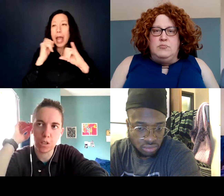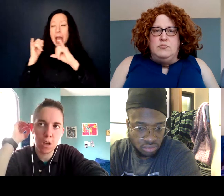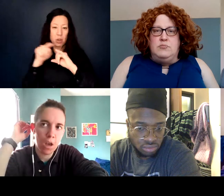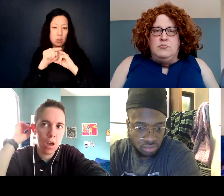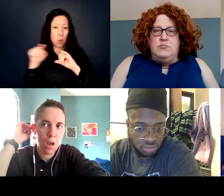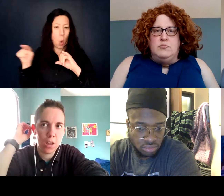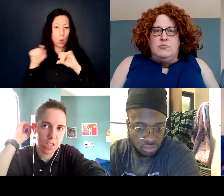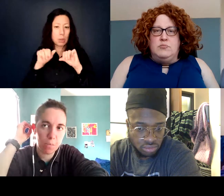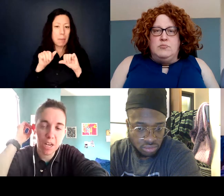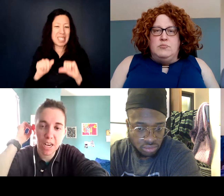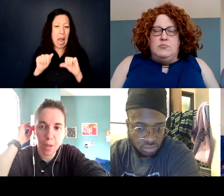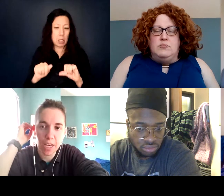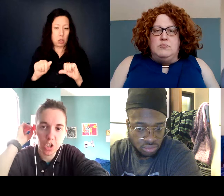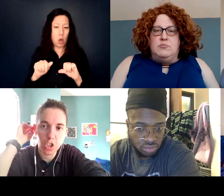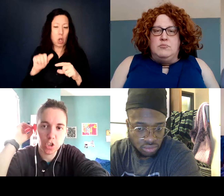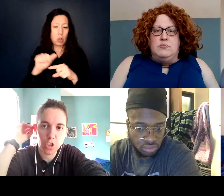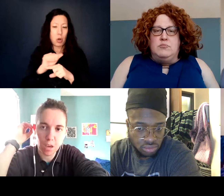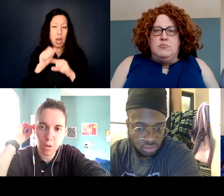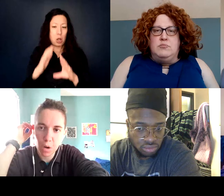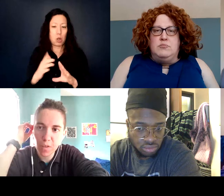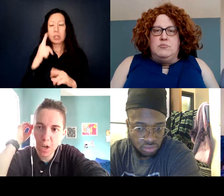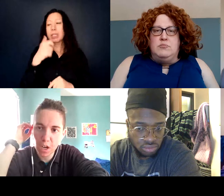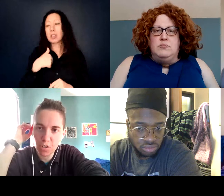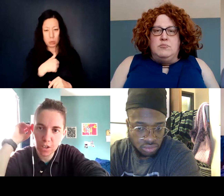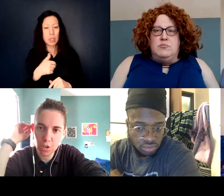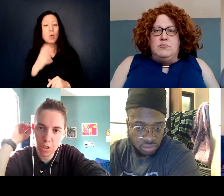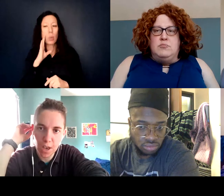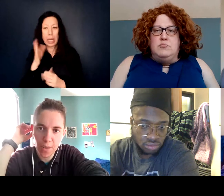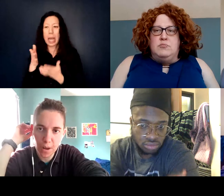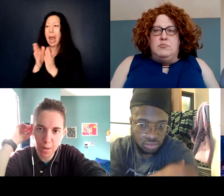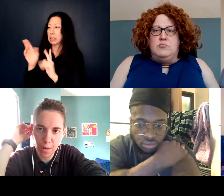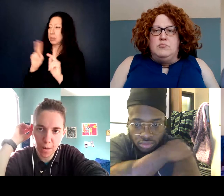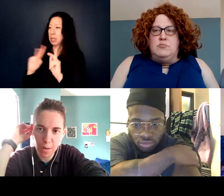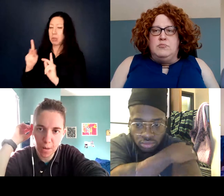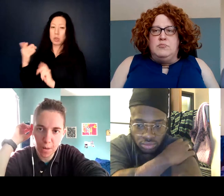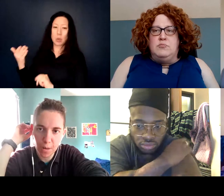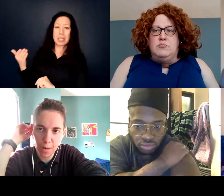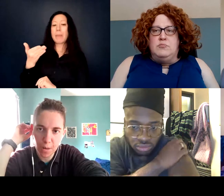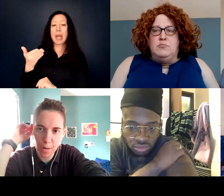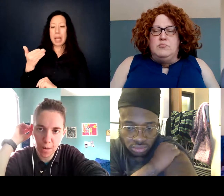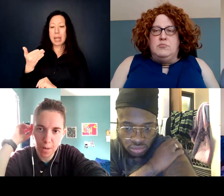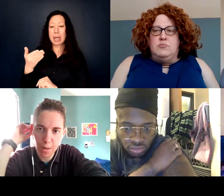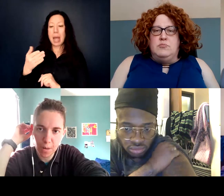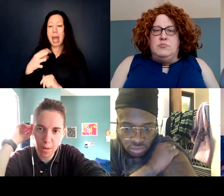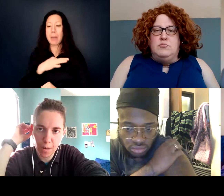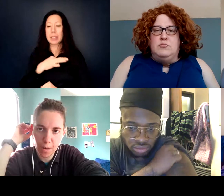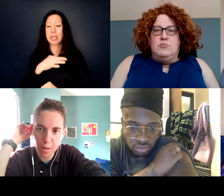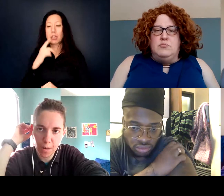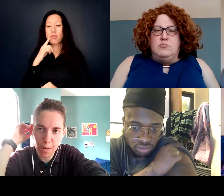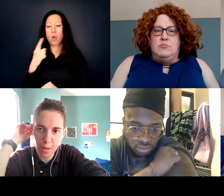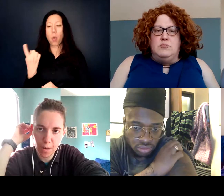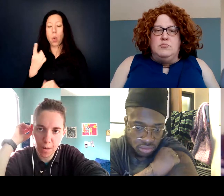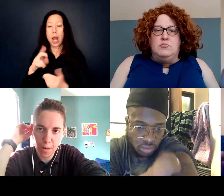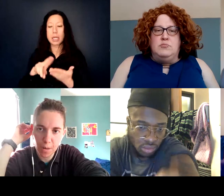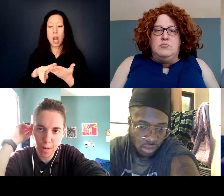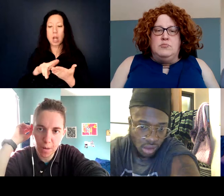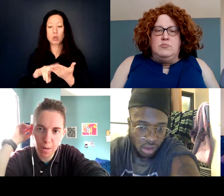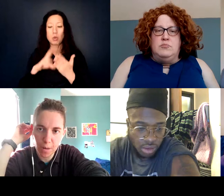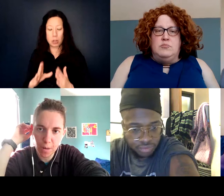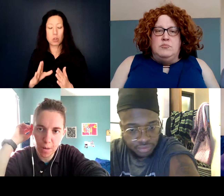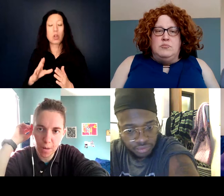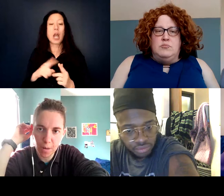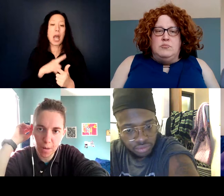have folks like submit an application to be one of our contractors and then maybe want to do some